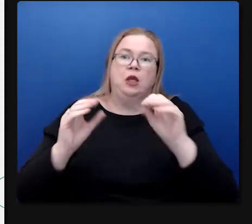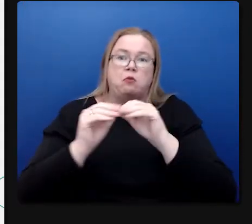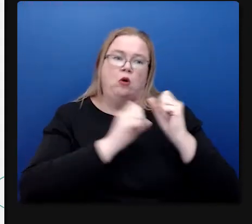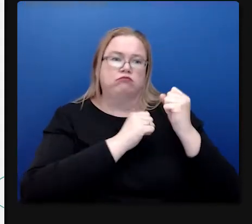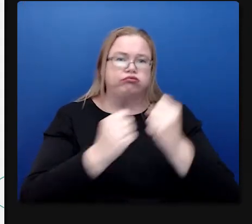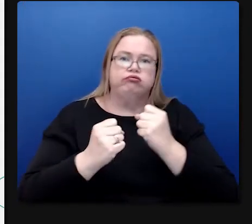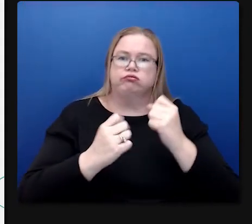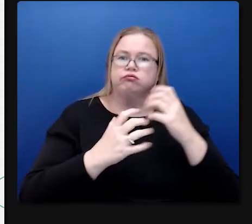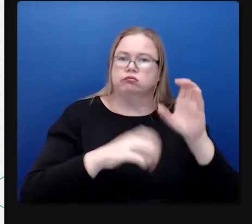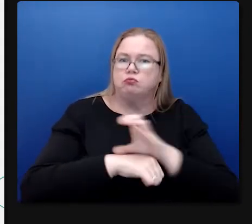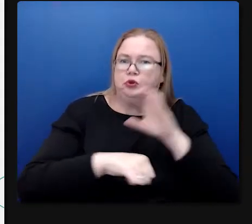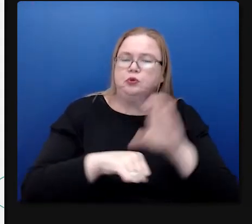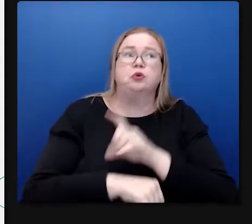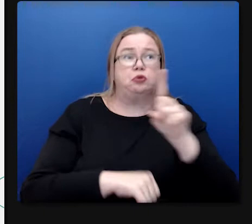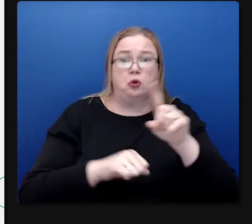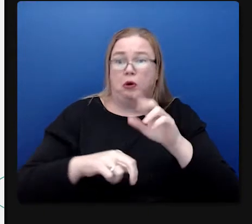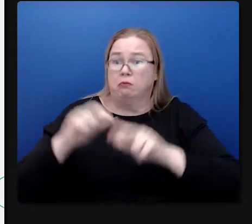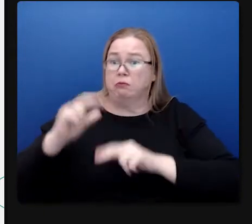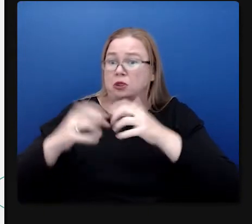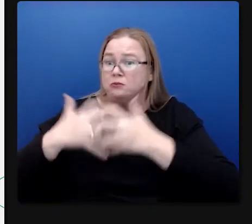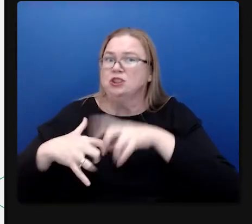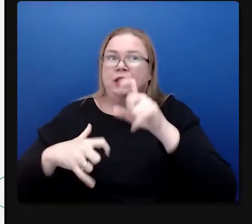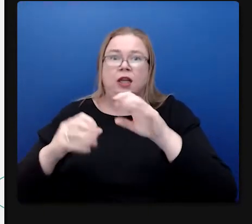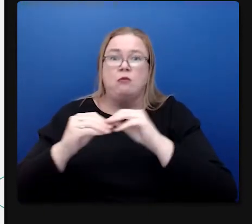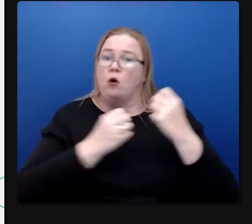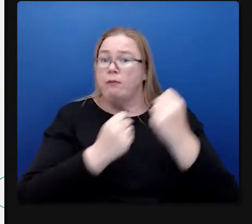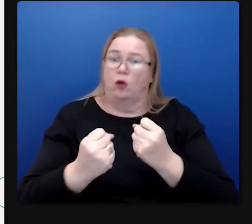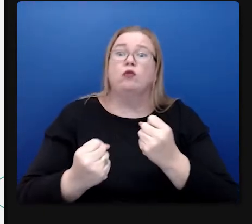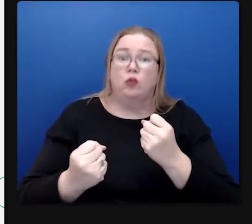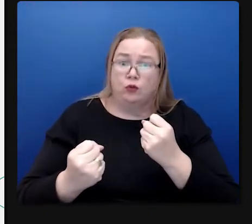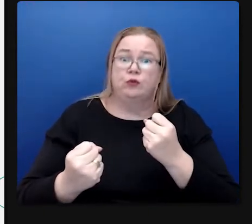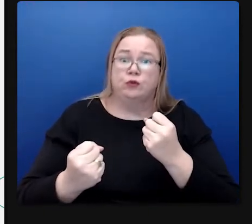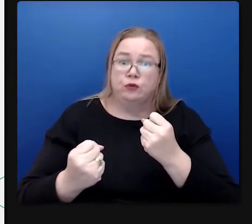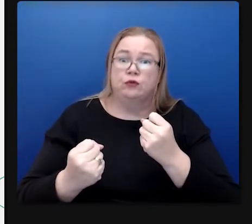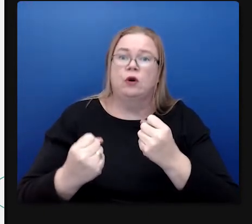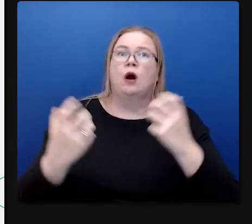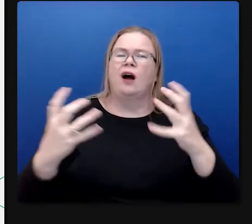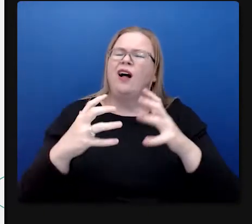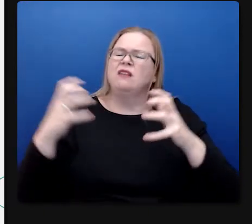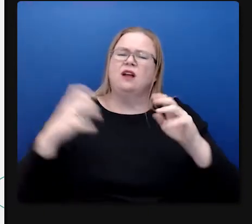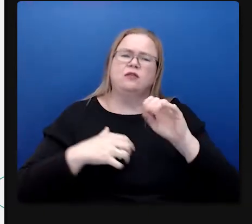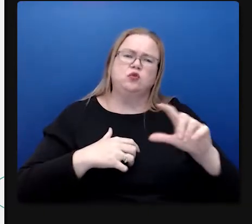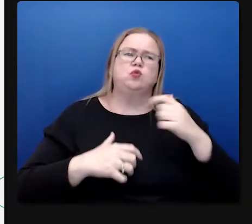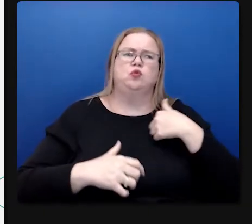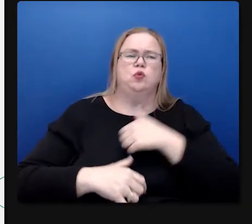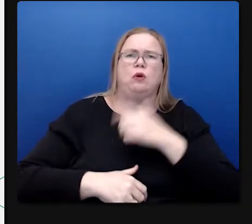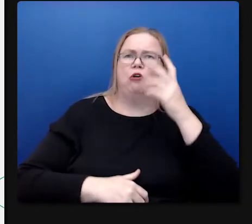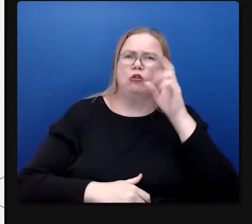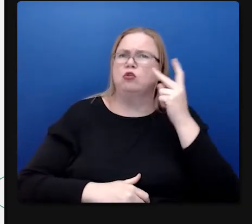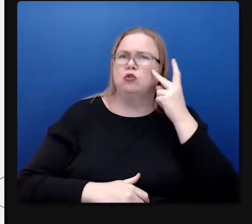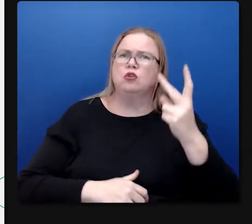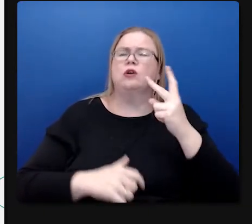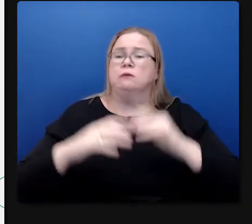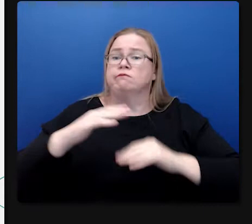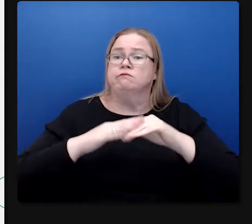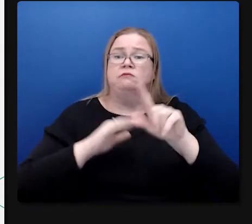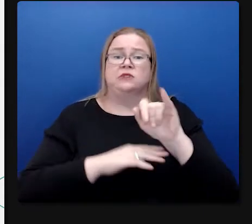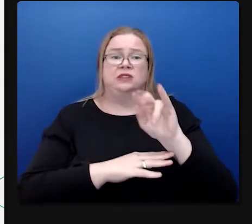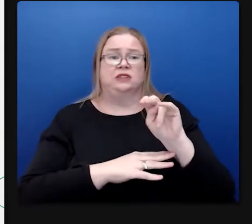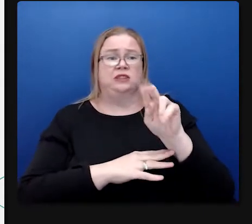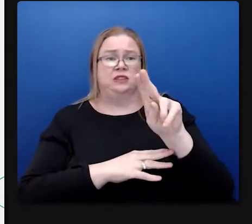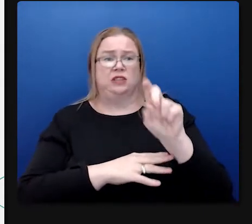more powerful computers. So your build machines need to be more powerful. A lot of the tooling we're looking at tends to optimize for